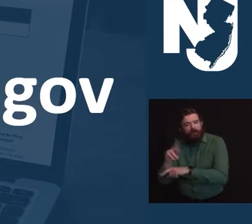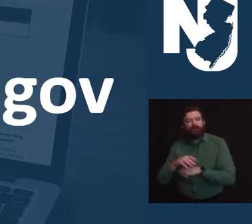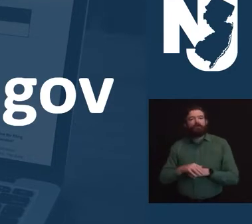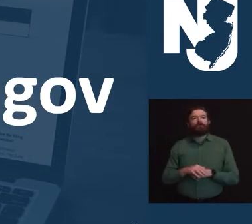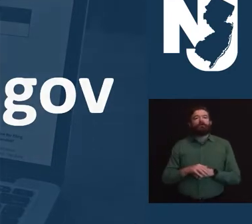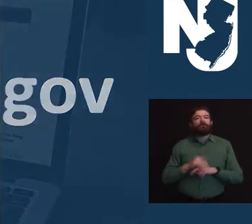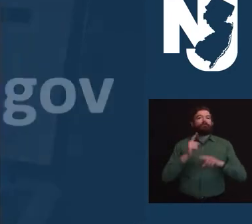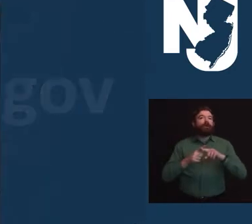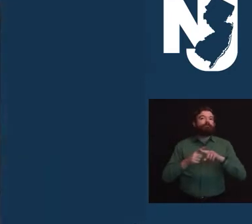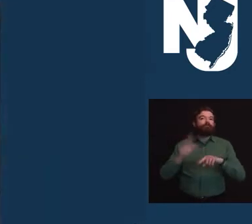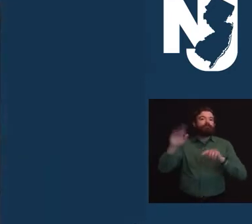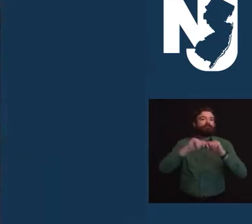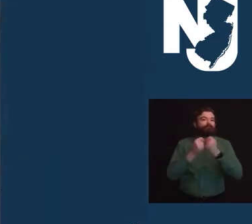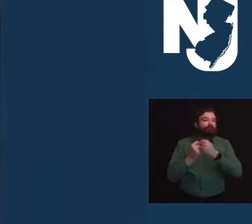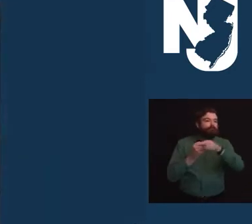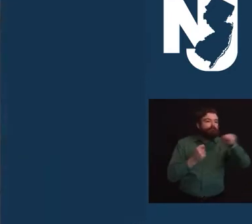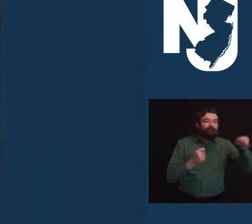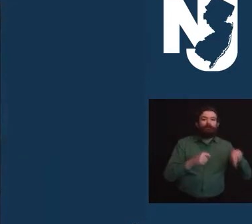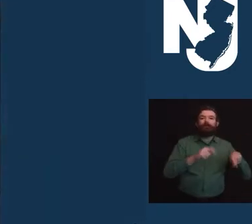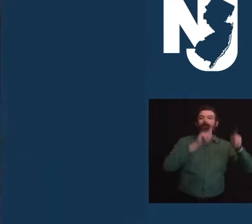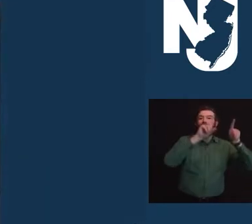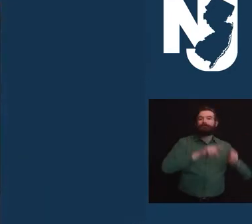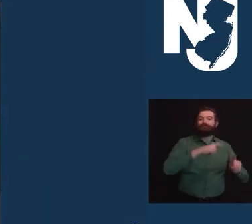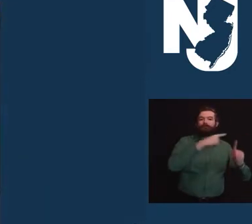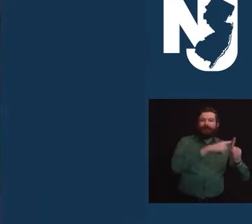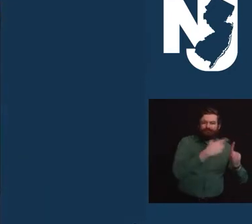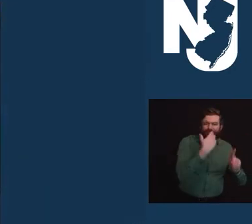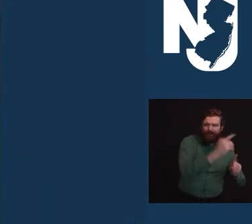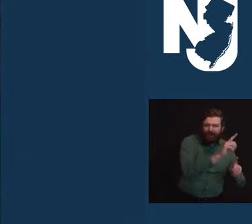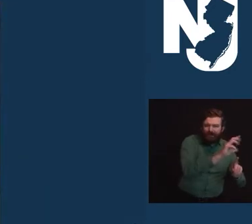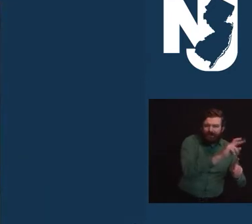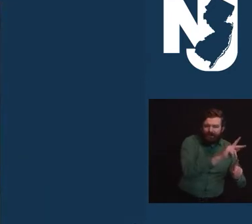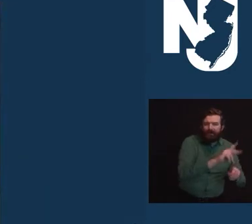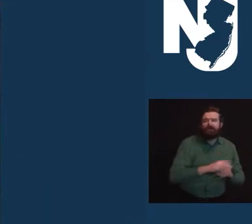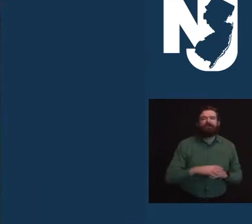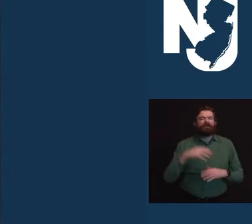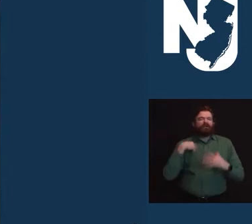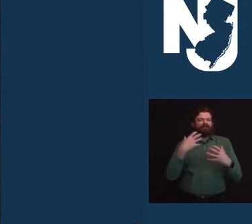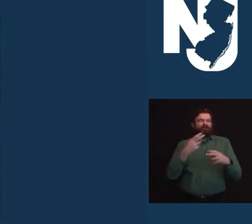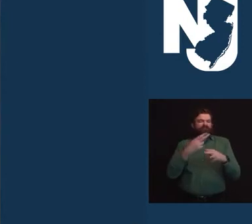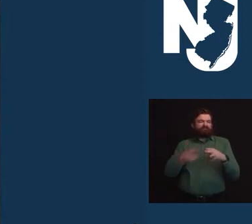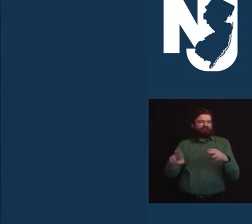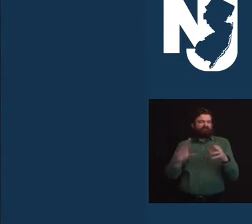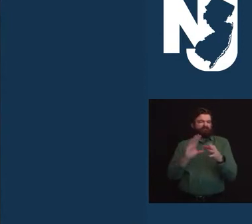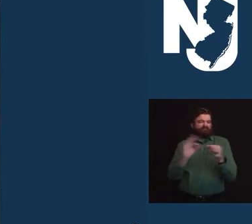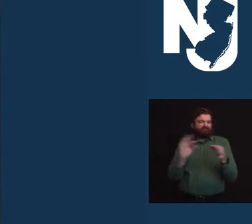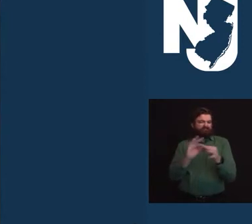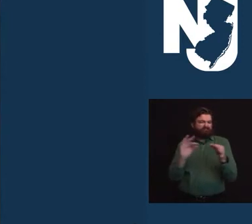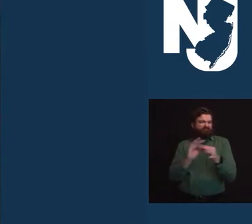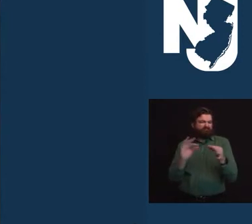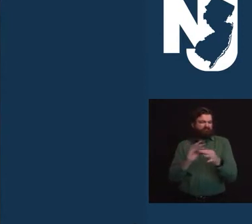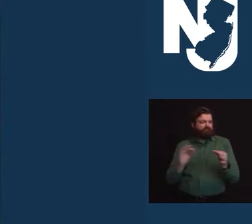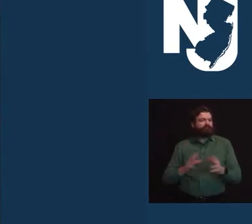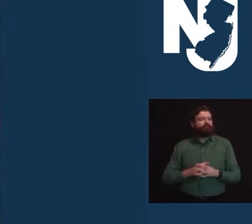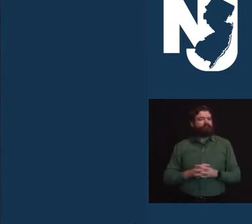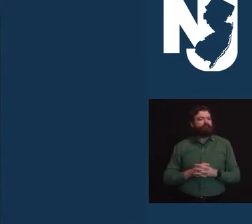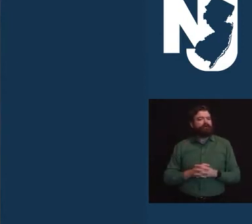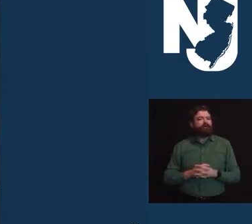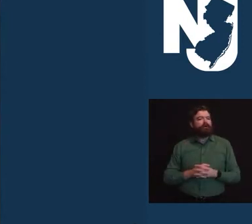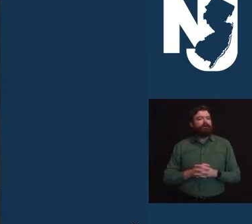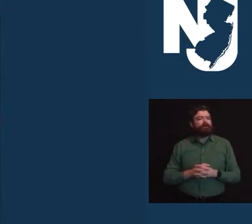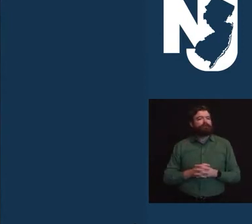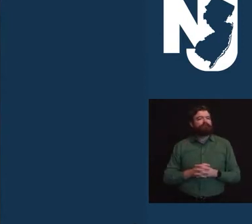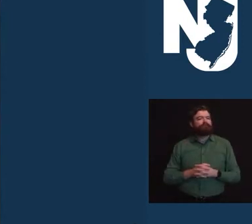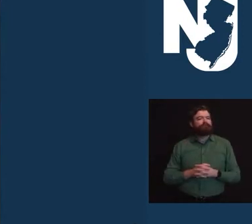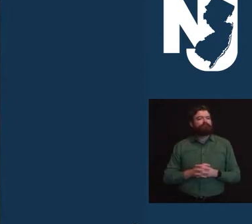A quick note at the top, and just a short statement that I share President Biden's outrage at the release yesterday by the